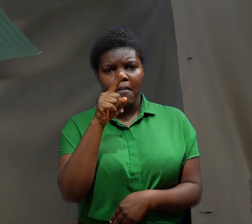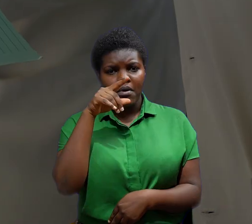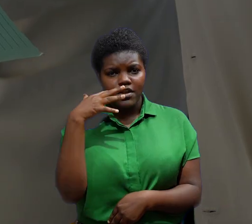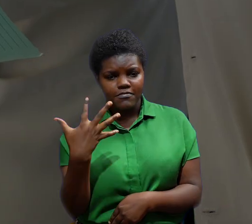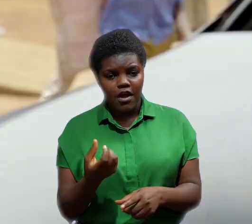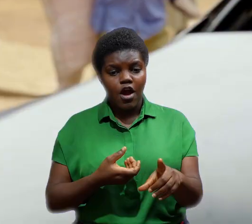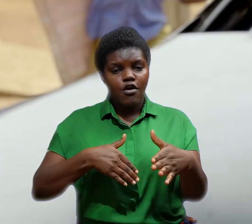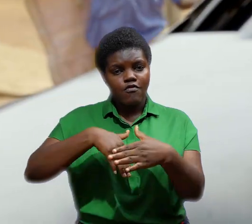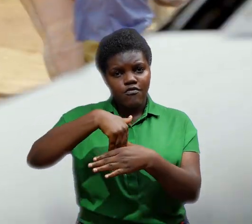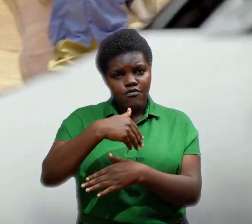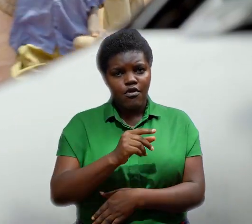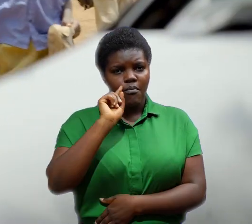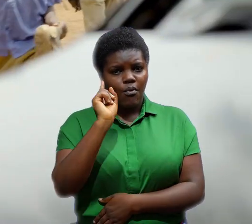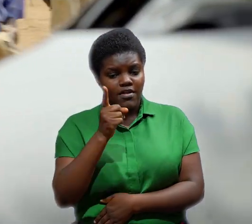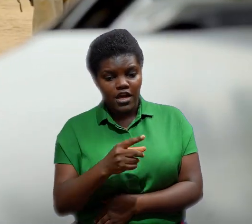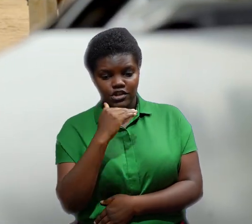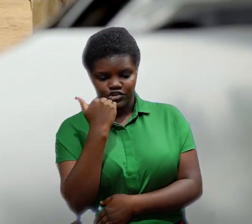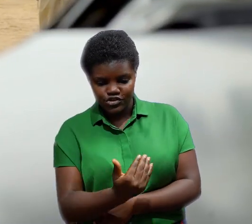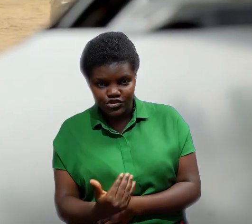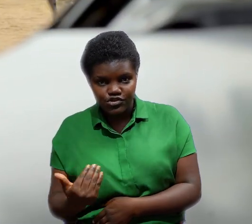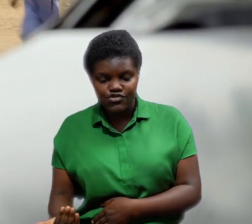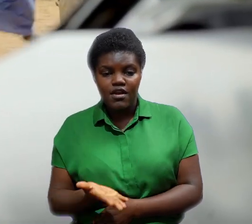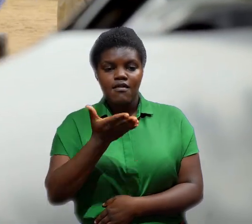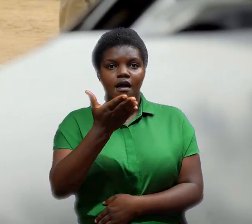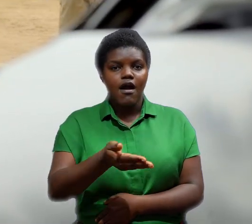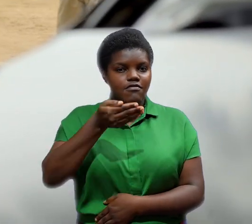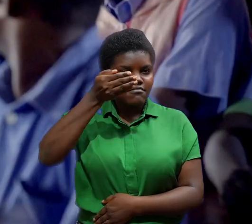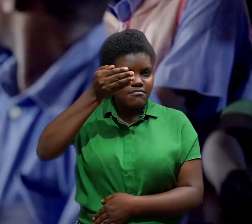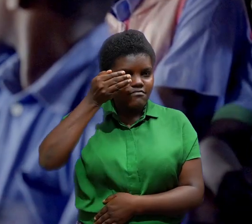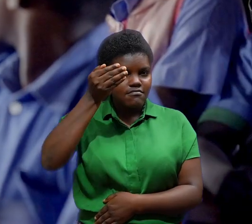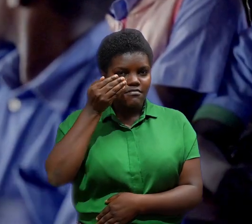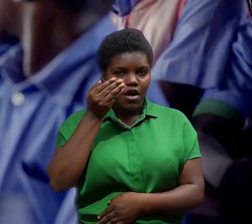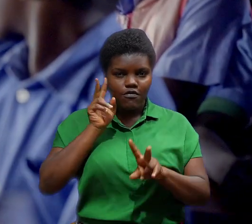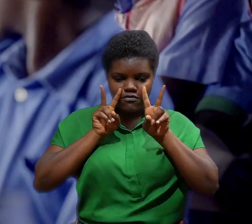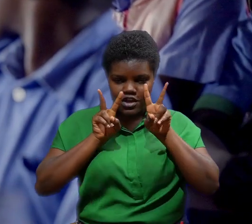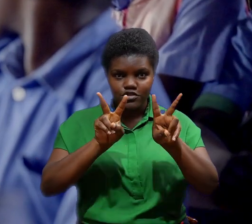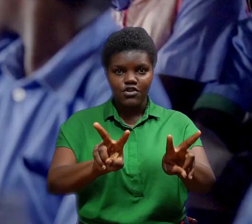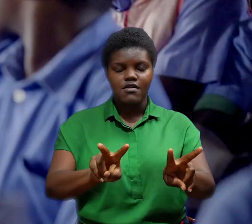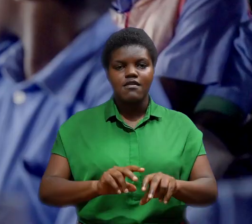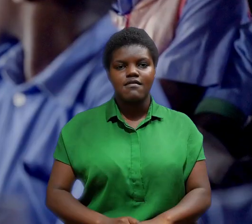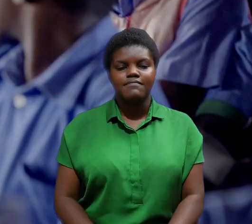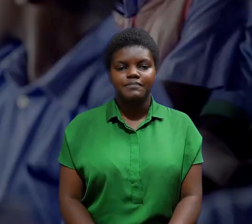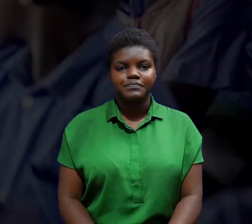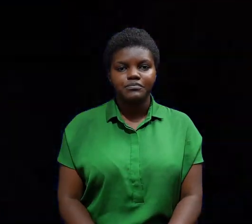4.5 out of every 1,000 children have low vision.